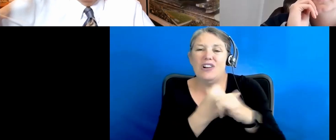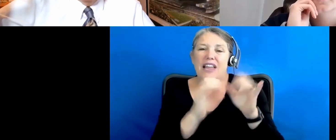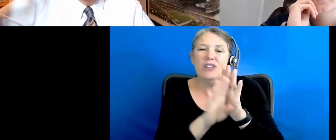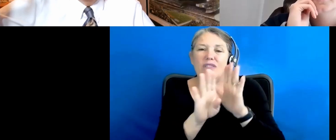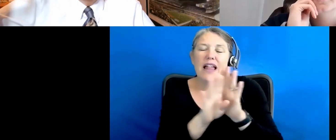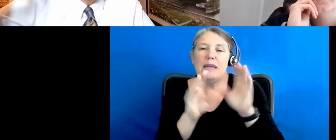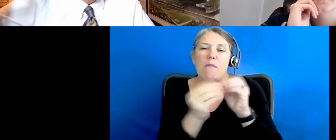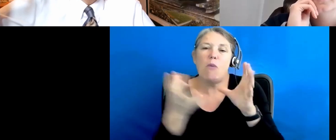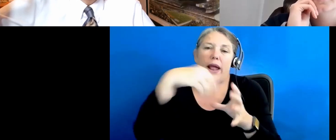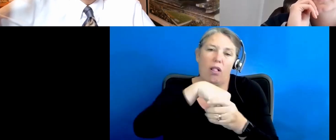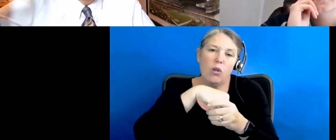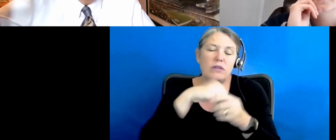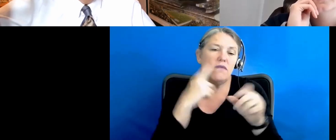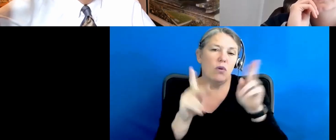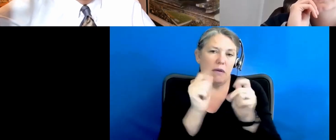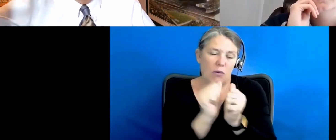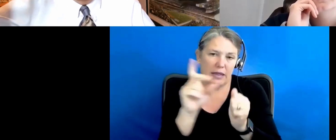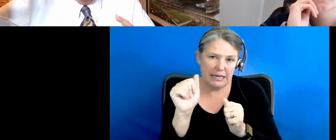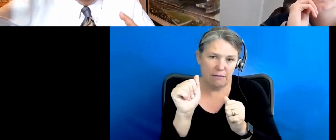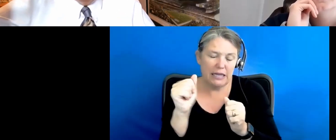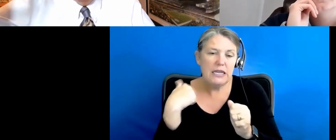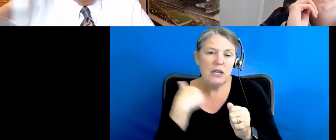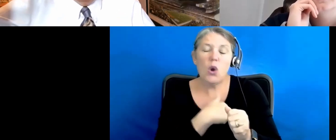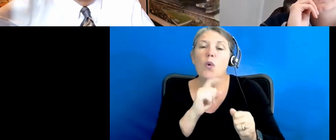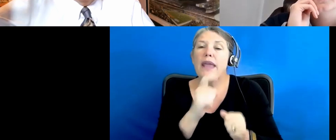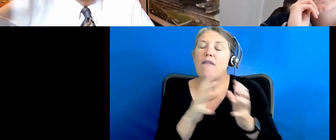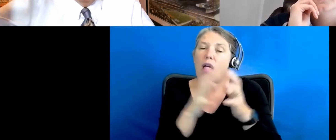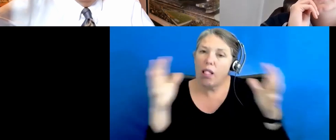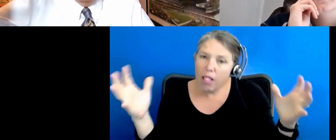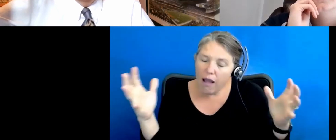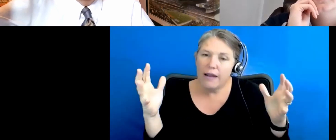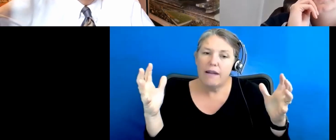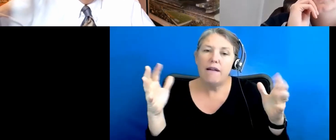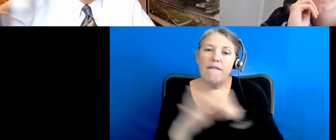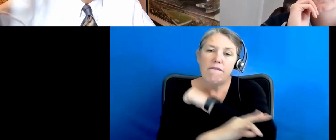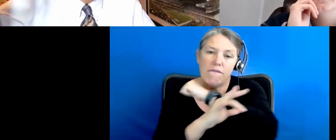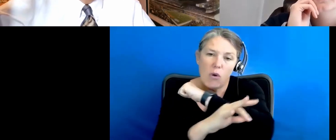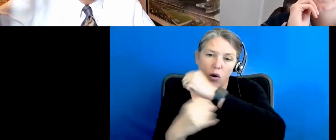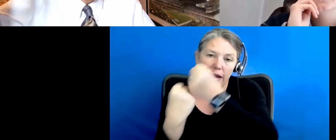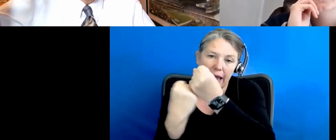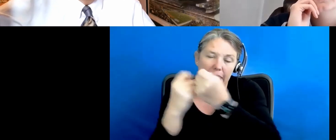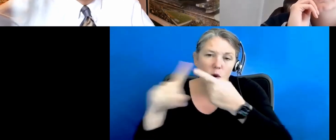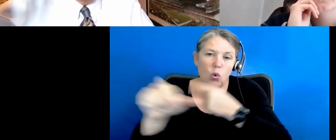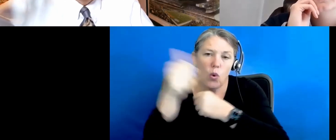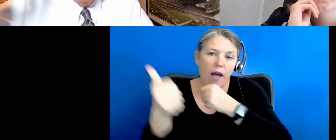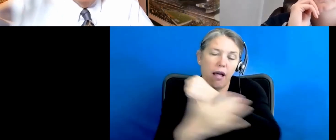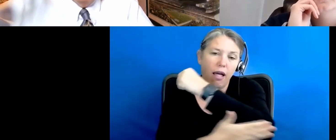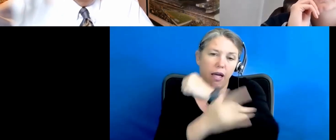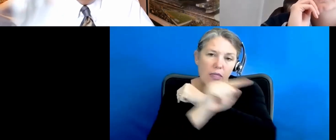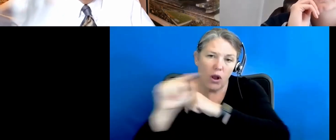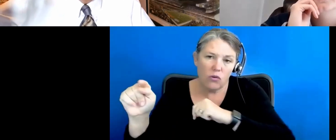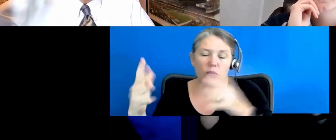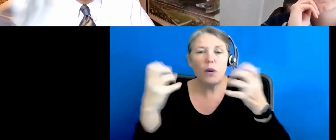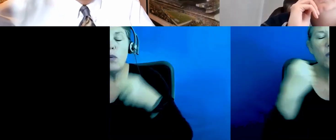more inclusive of people with disabilities. We give a significant amount of foreign aid to other countries, and we want to make